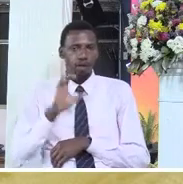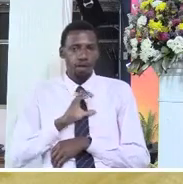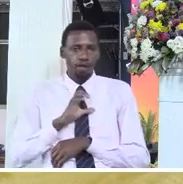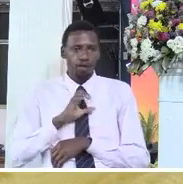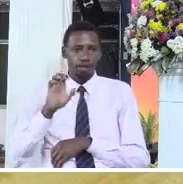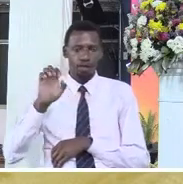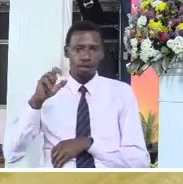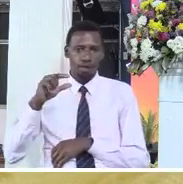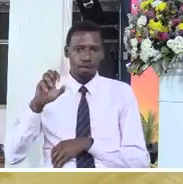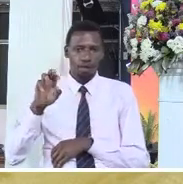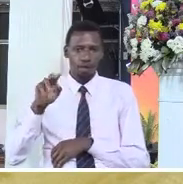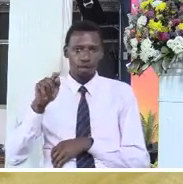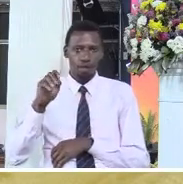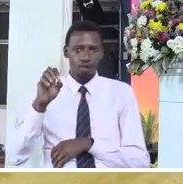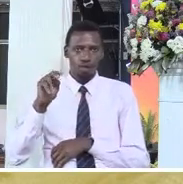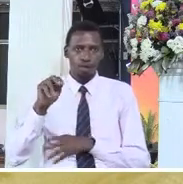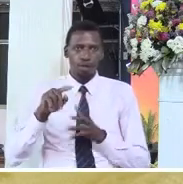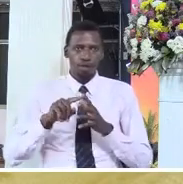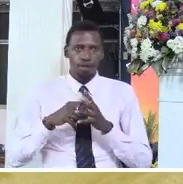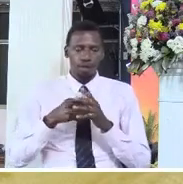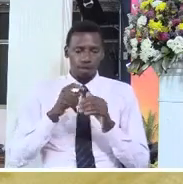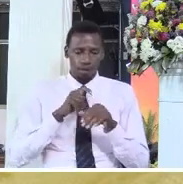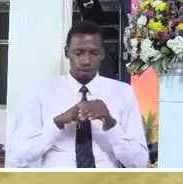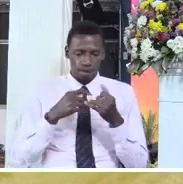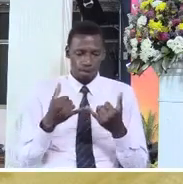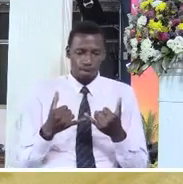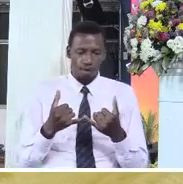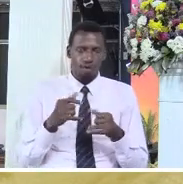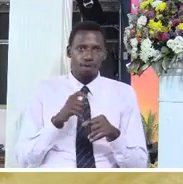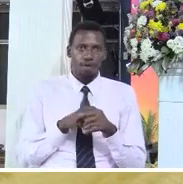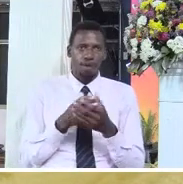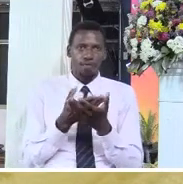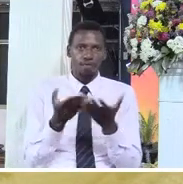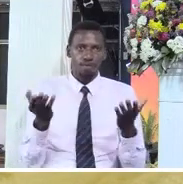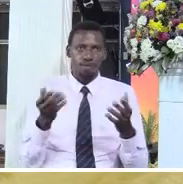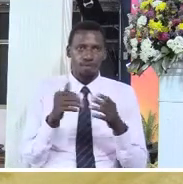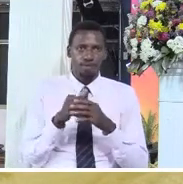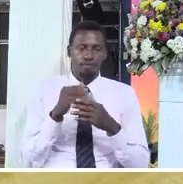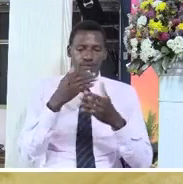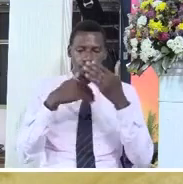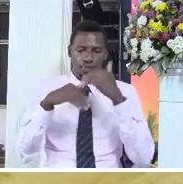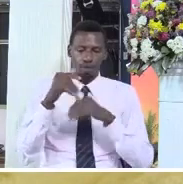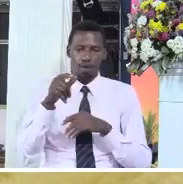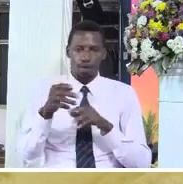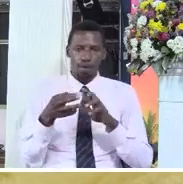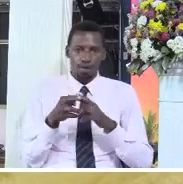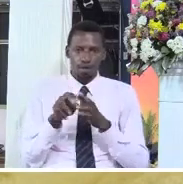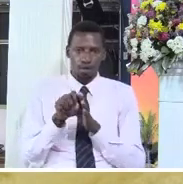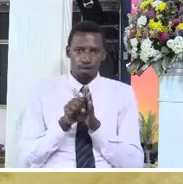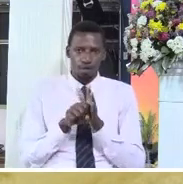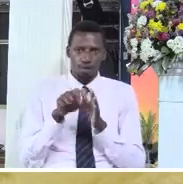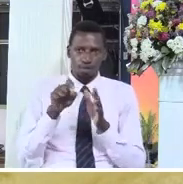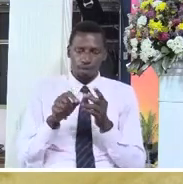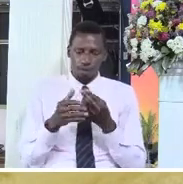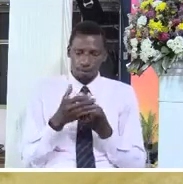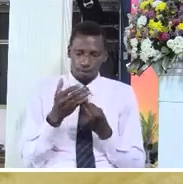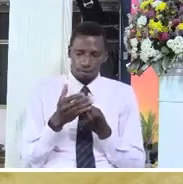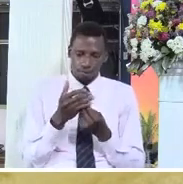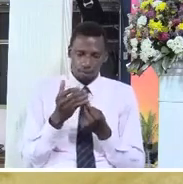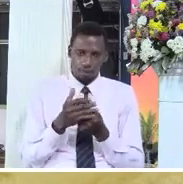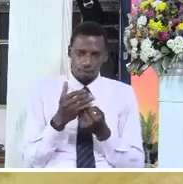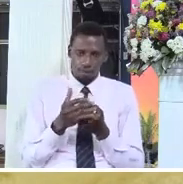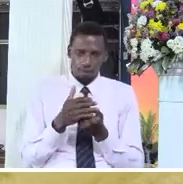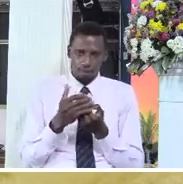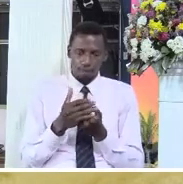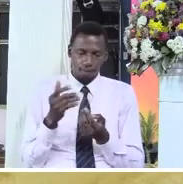starts right now while we are still on campus. That relationship has to be nurtured right now. And so